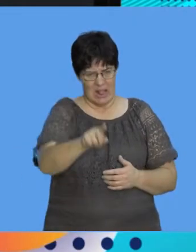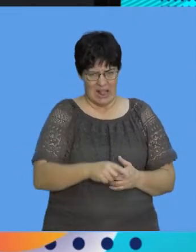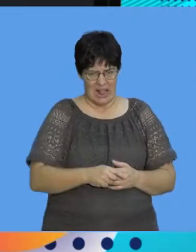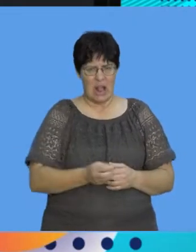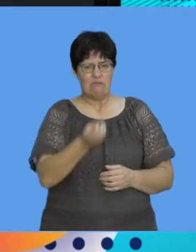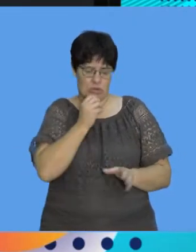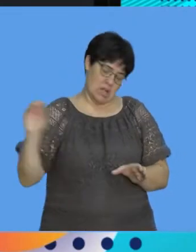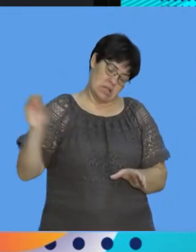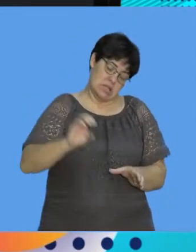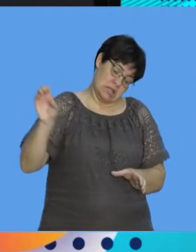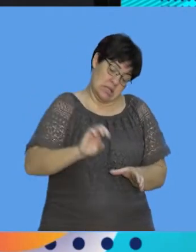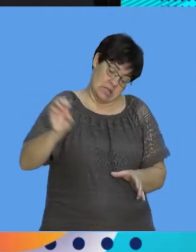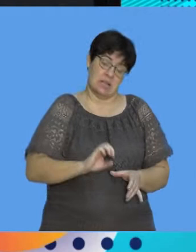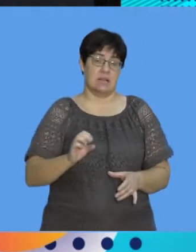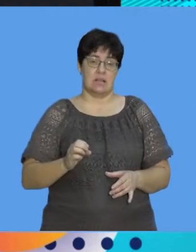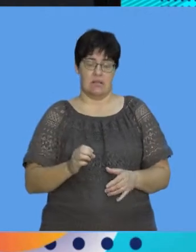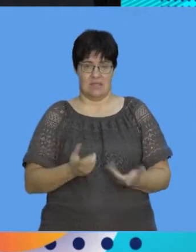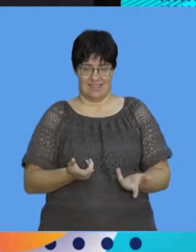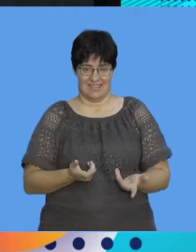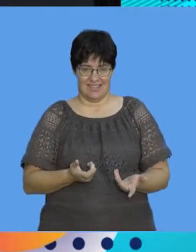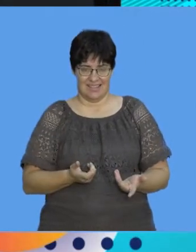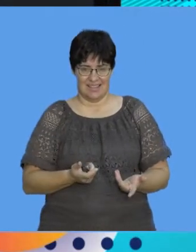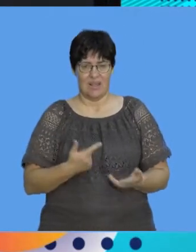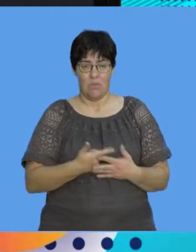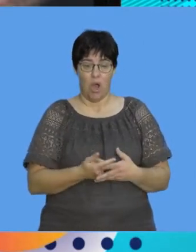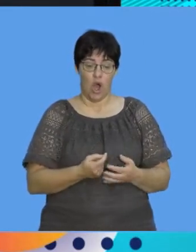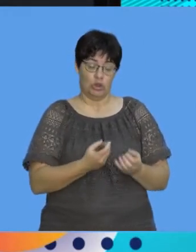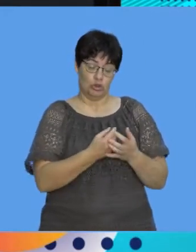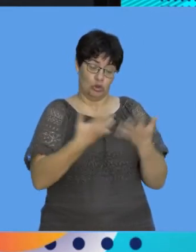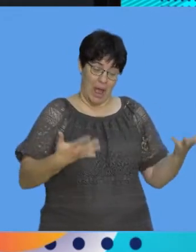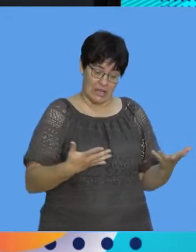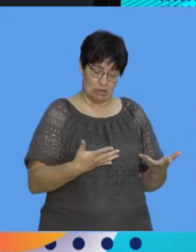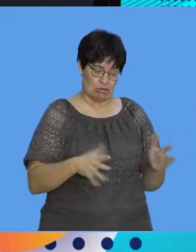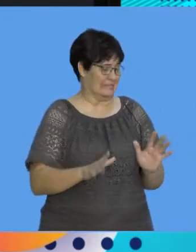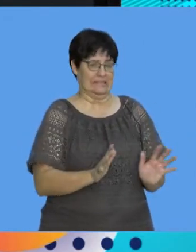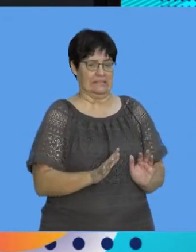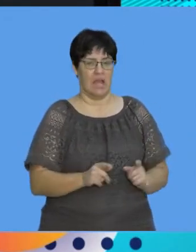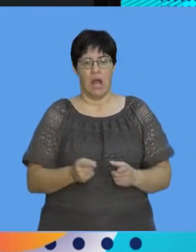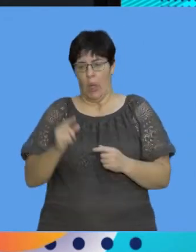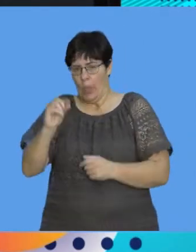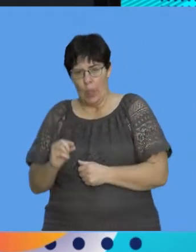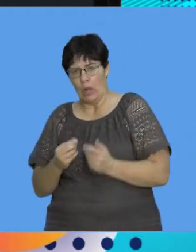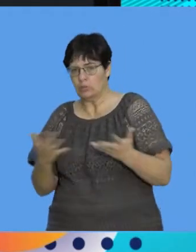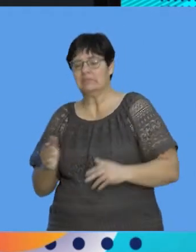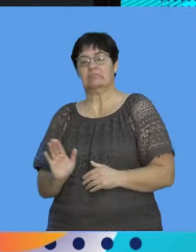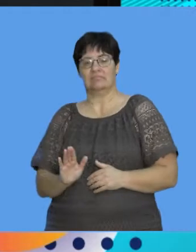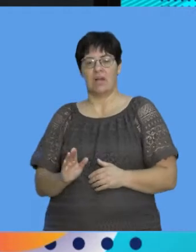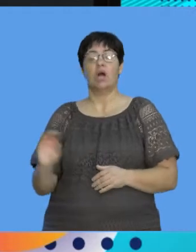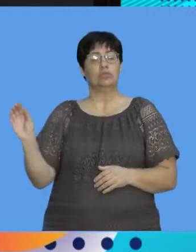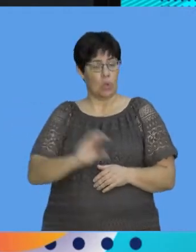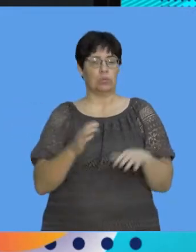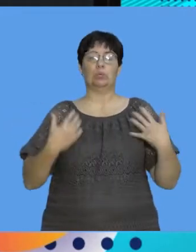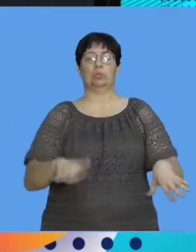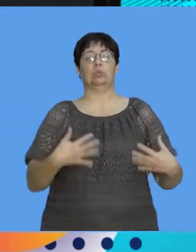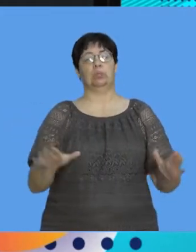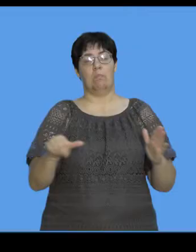salt on your food. This is one where you can't have too little and you can't have too much. Right, salt is